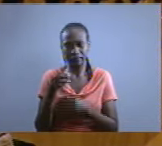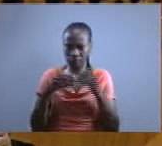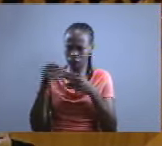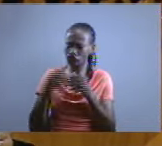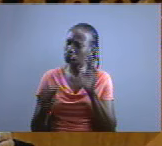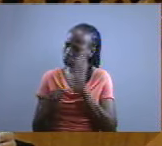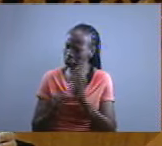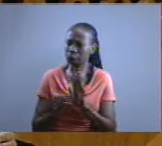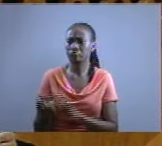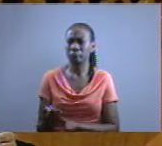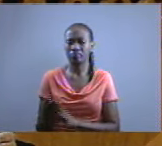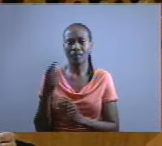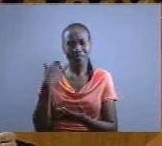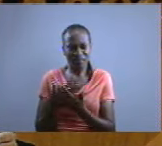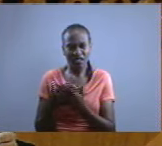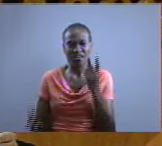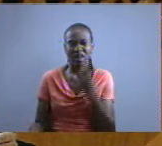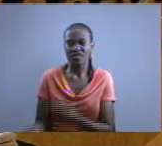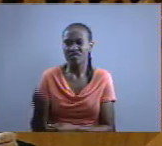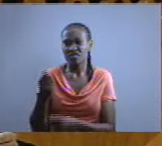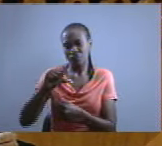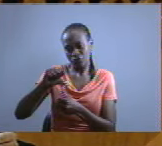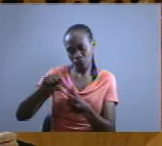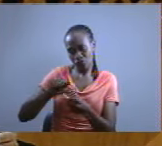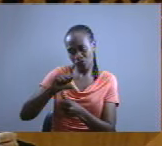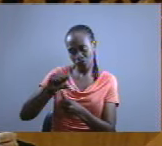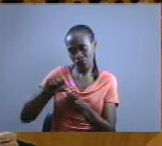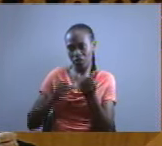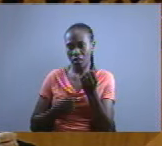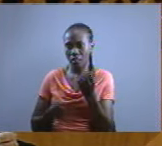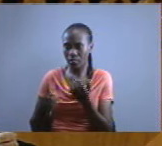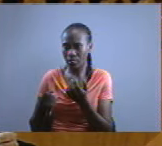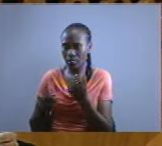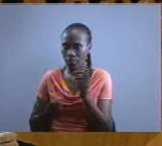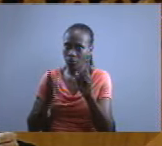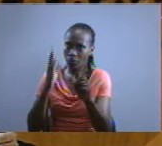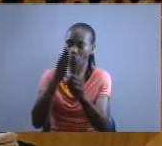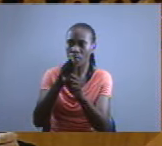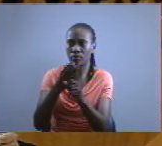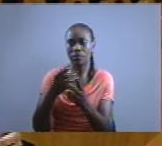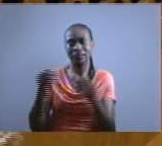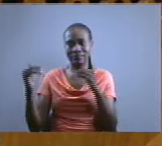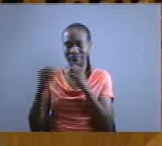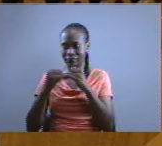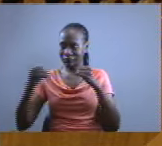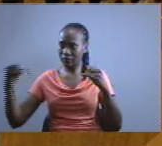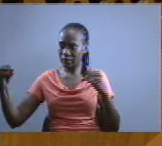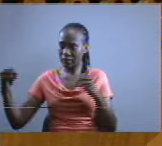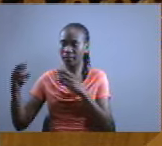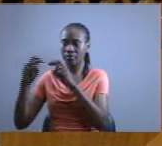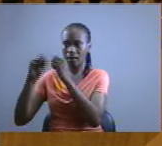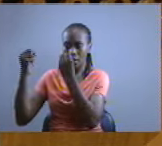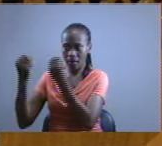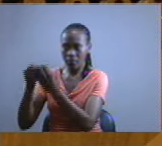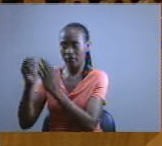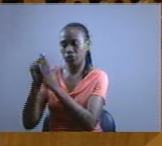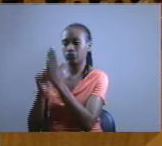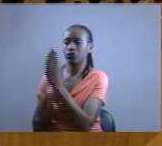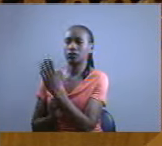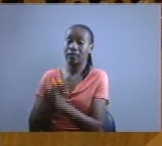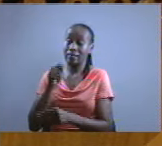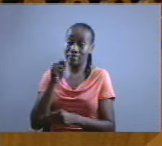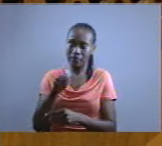at achieving socio-economic developmental goals in line with the developmental state agenda. Postbank must become